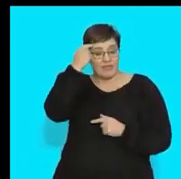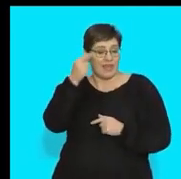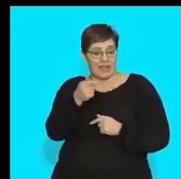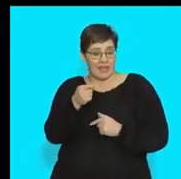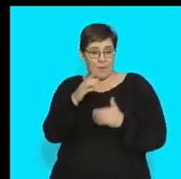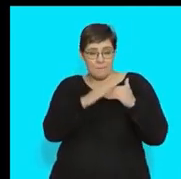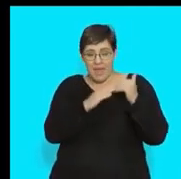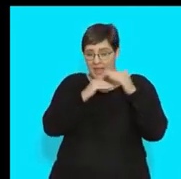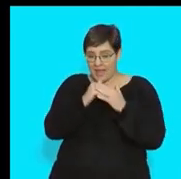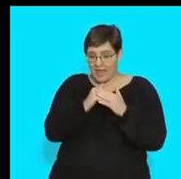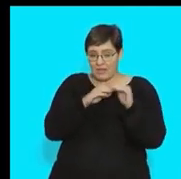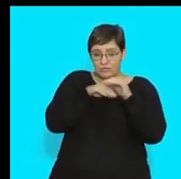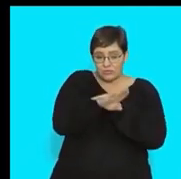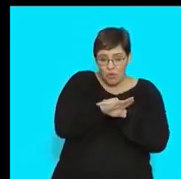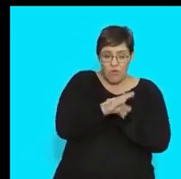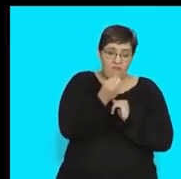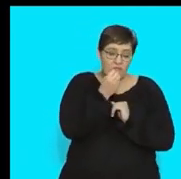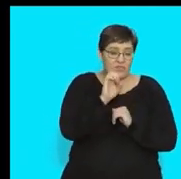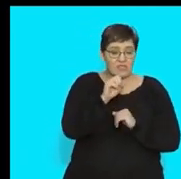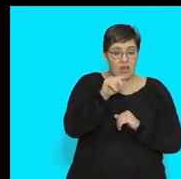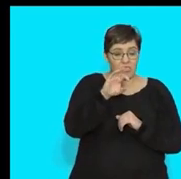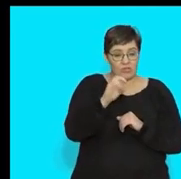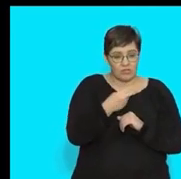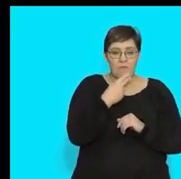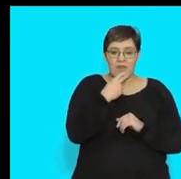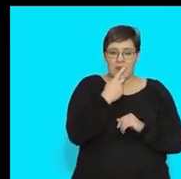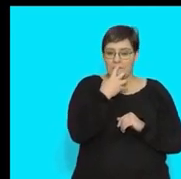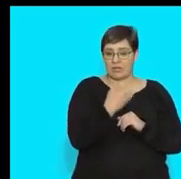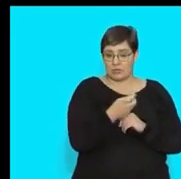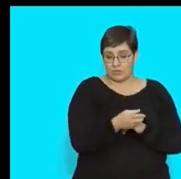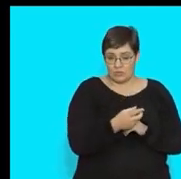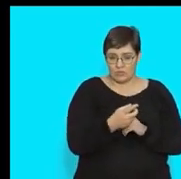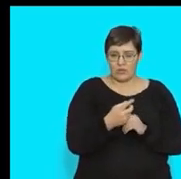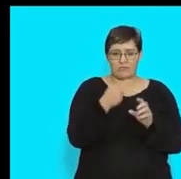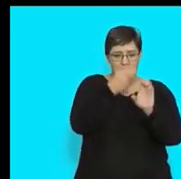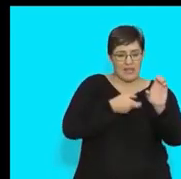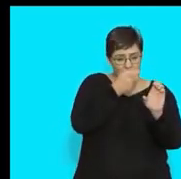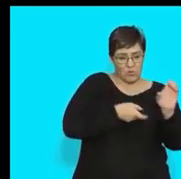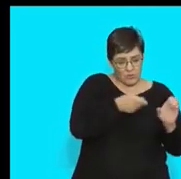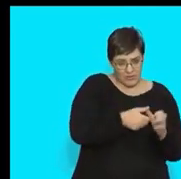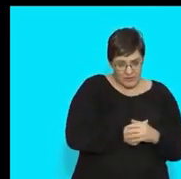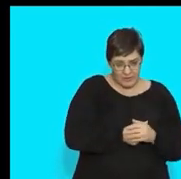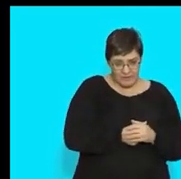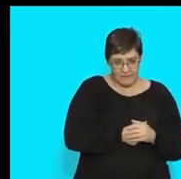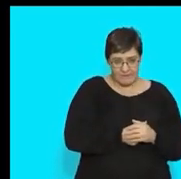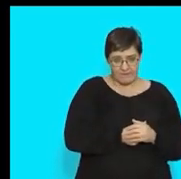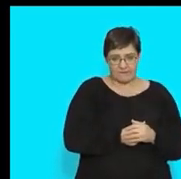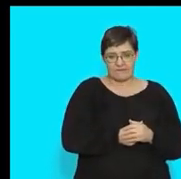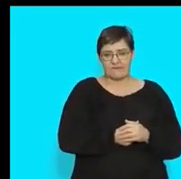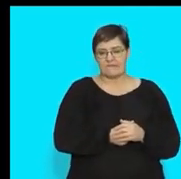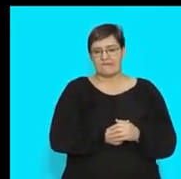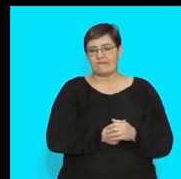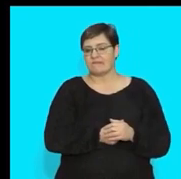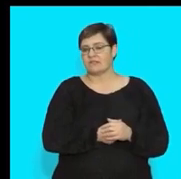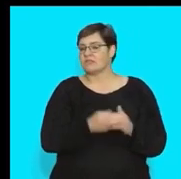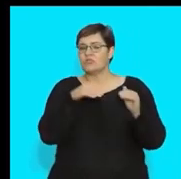So when we think about storing of starch, right, remember that's your potatoes, guys. Your potatoes, this could be what your potato looks